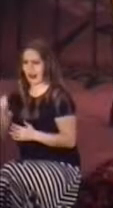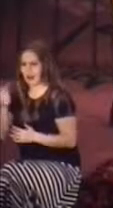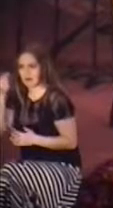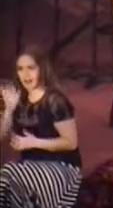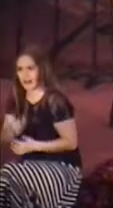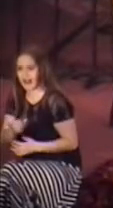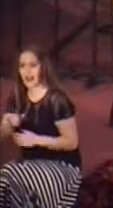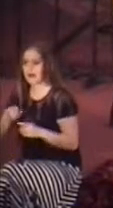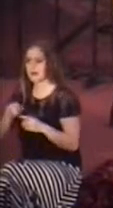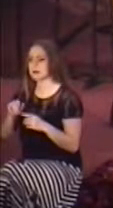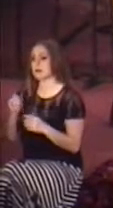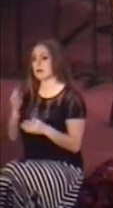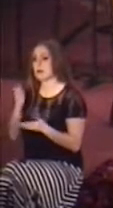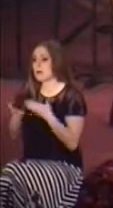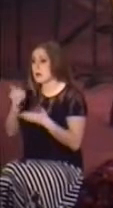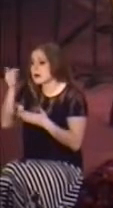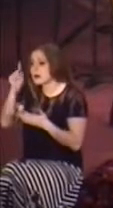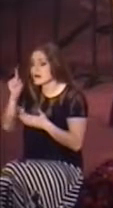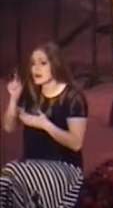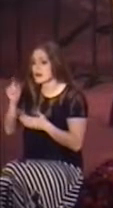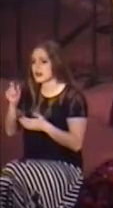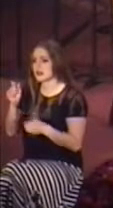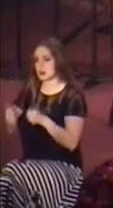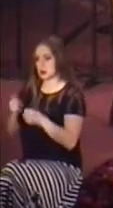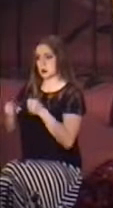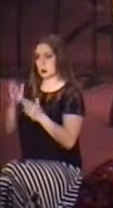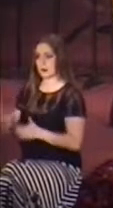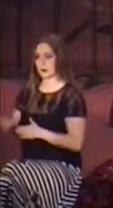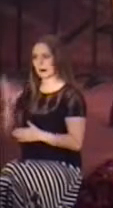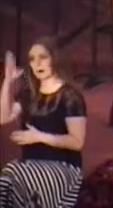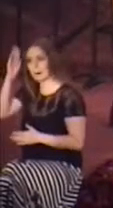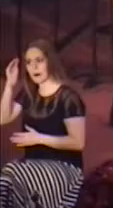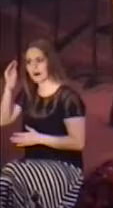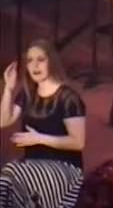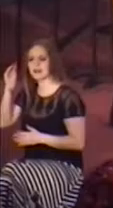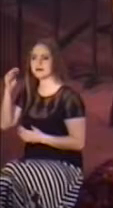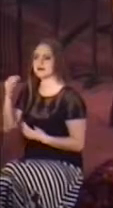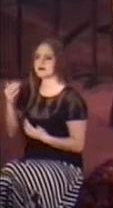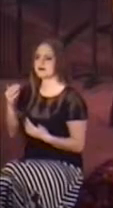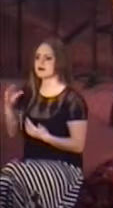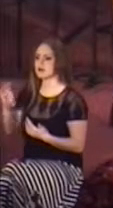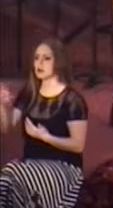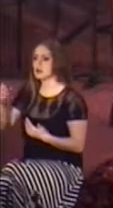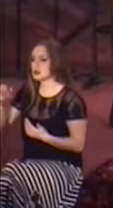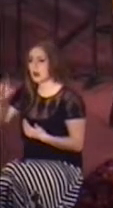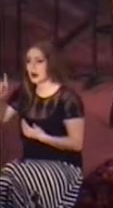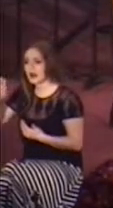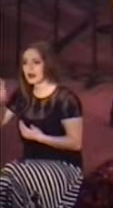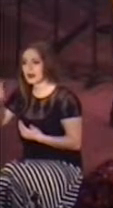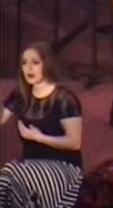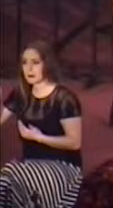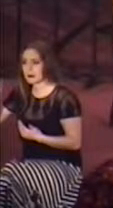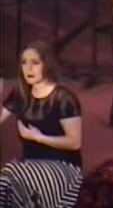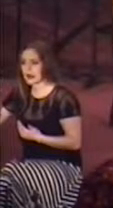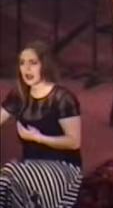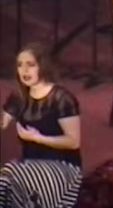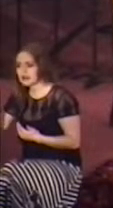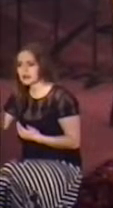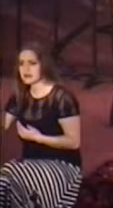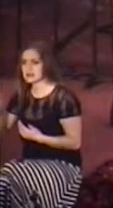huh? Maybe that one. Charlie Brown, they sort of get it right there, don't they? Look for the true meaning. Charlie Brown doesn't have it. And finally, when he goes